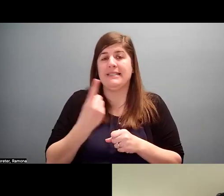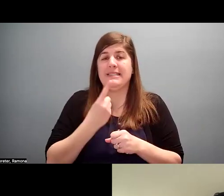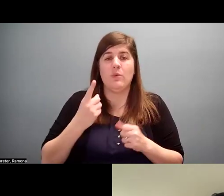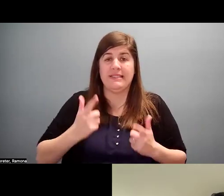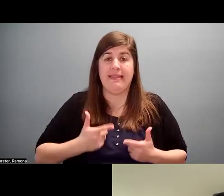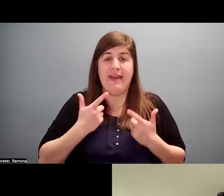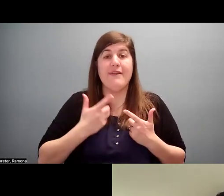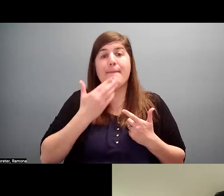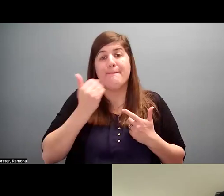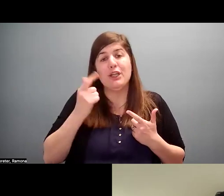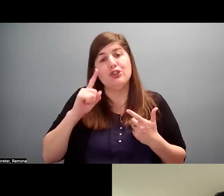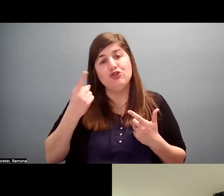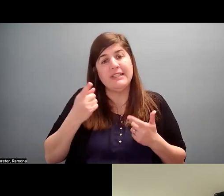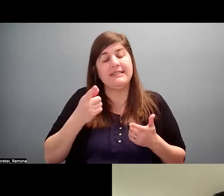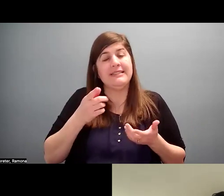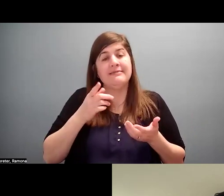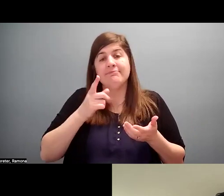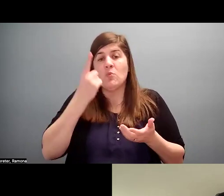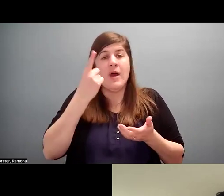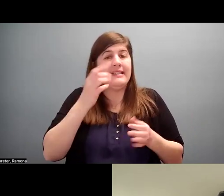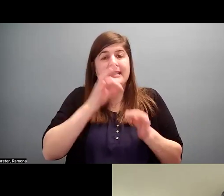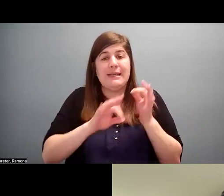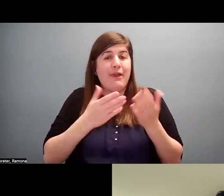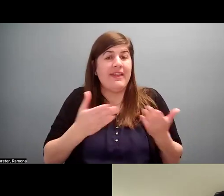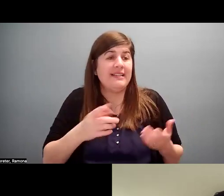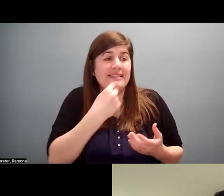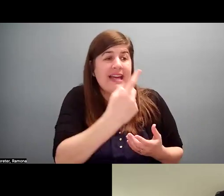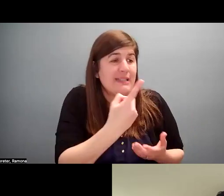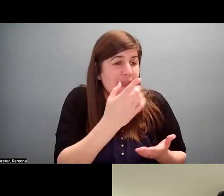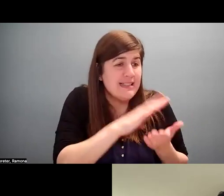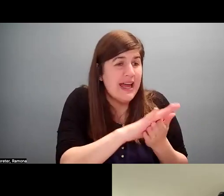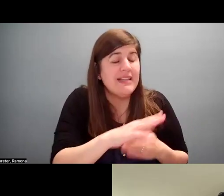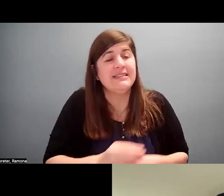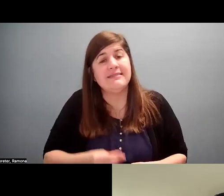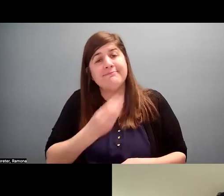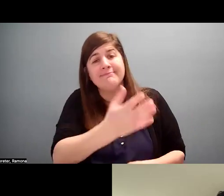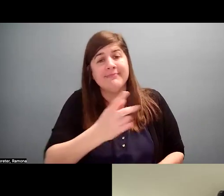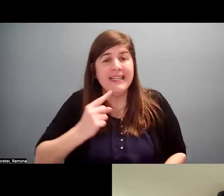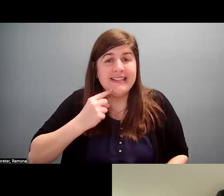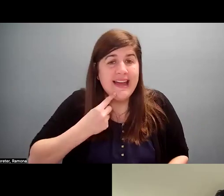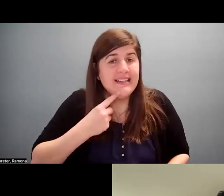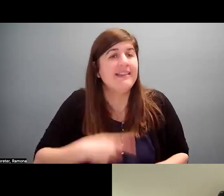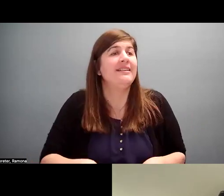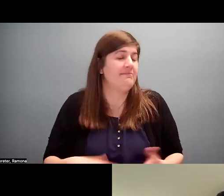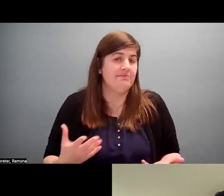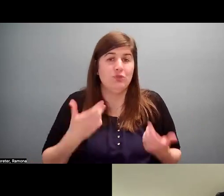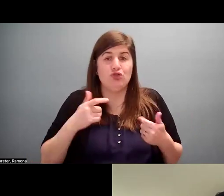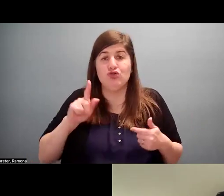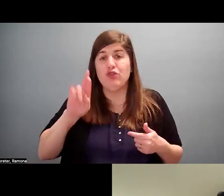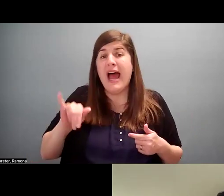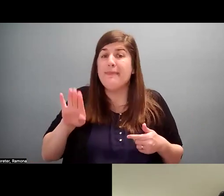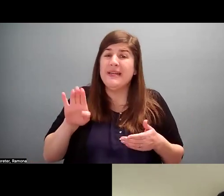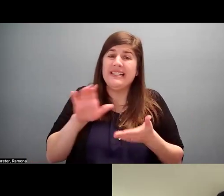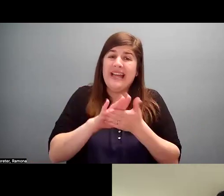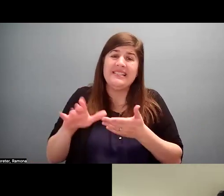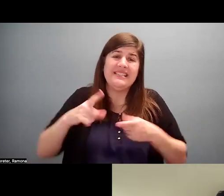better, but just like a single gesture, like saying something nice or like giving them a candy. So just try to be nice to everyone, be kind because